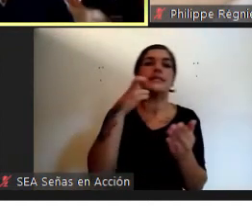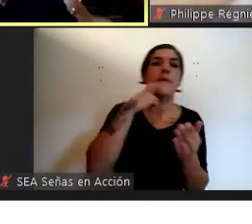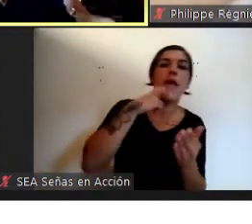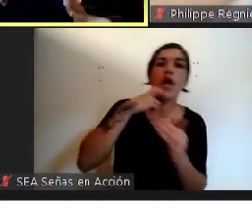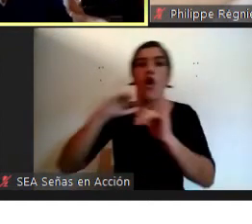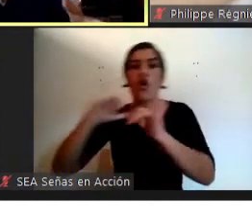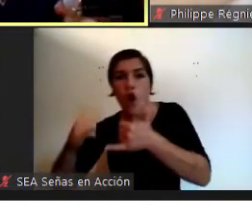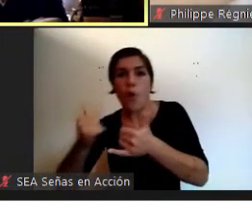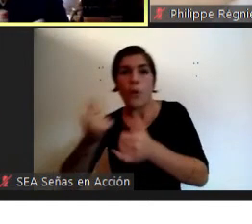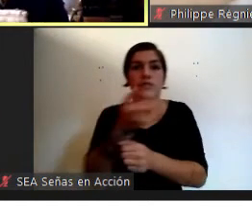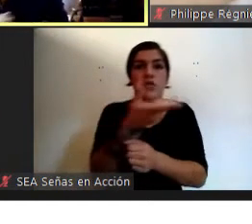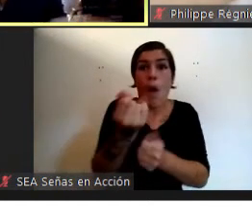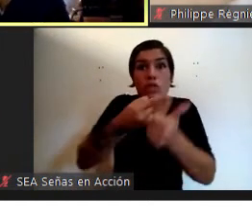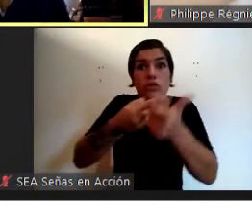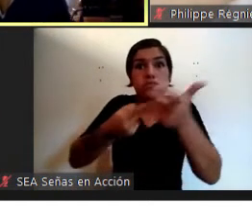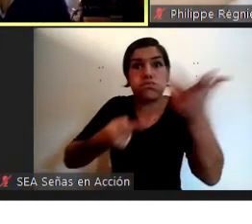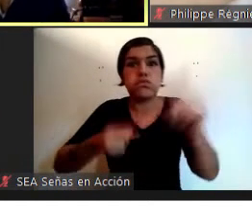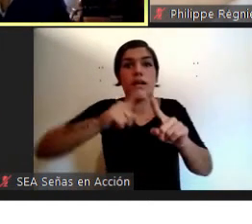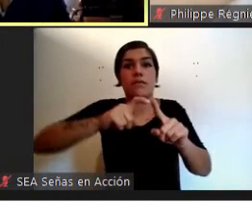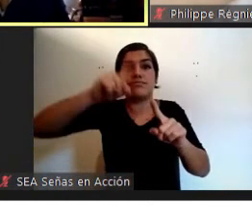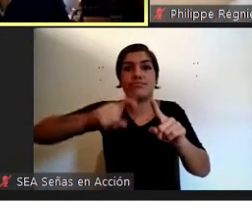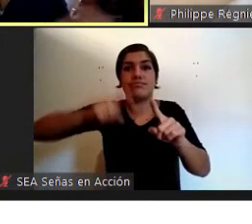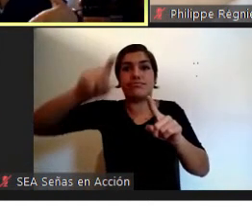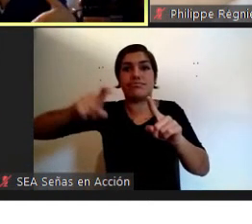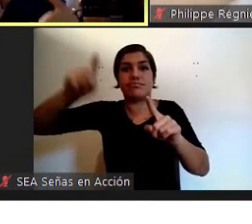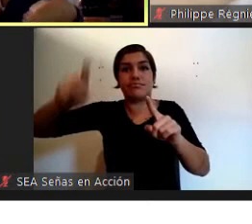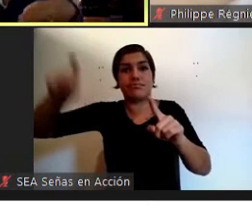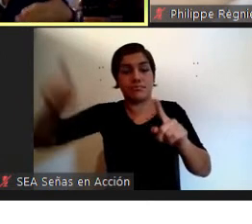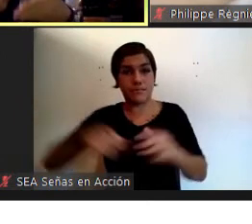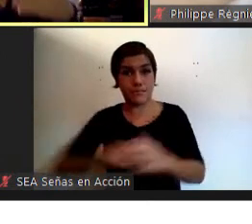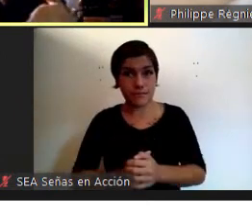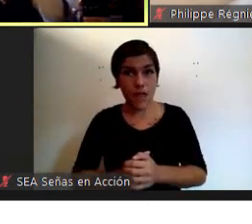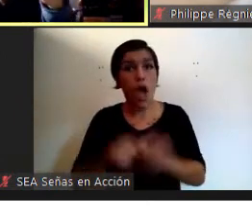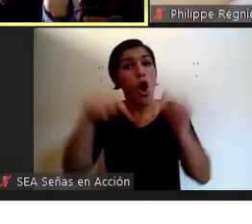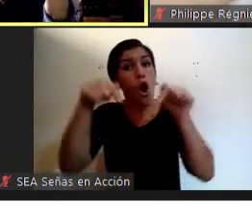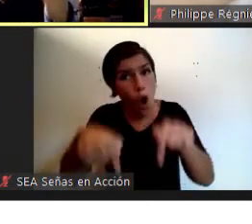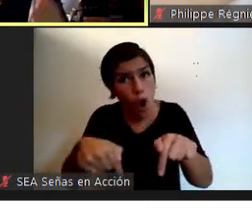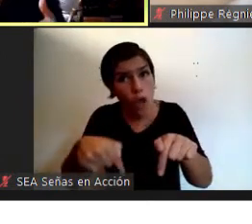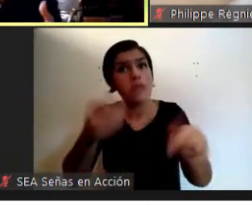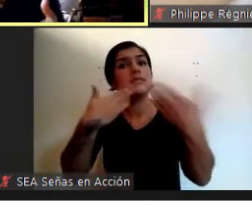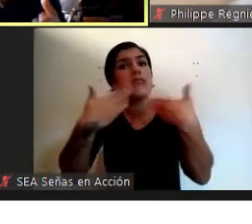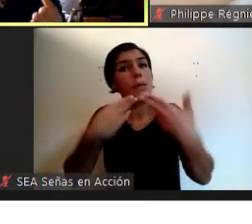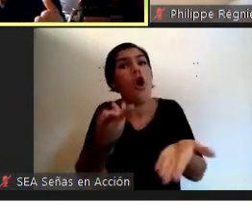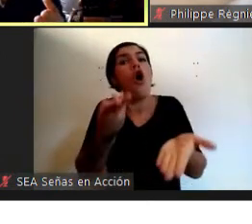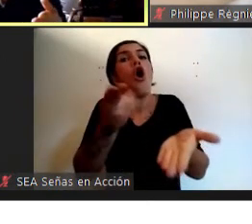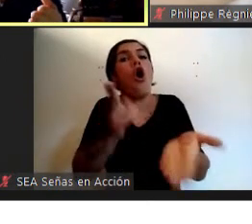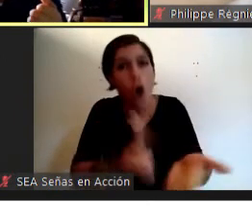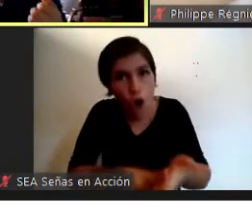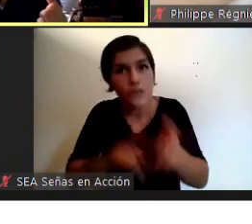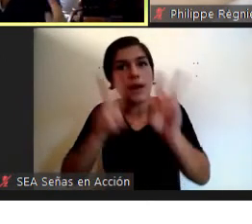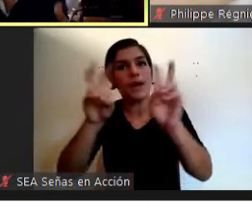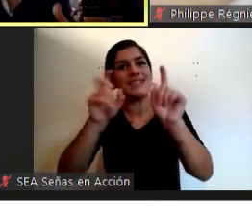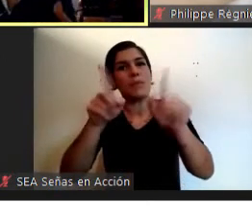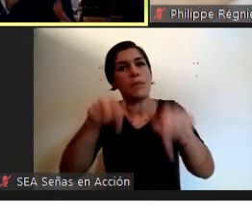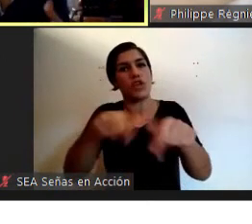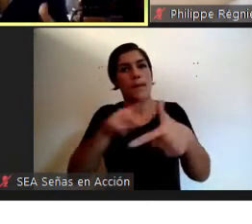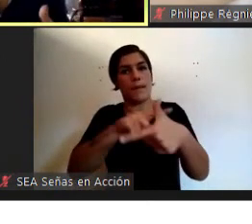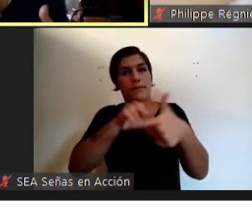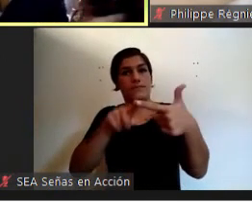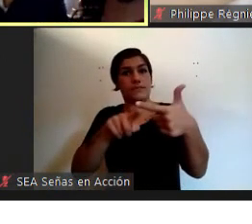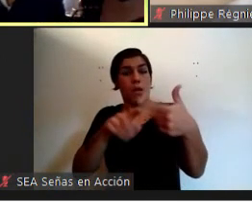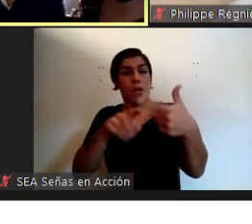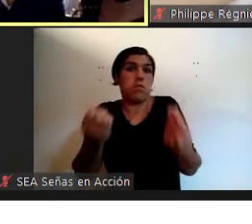statistics are put forward on the first plane, and then many corners disappear because of